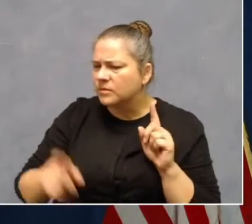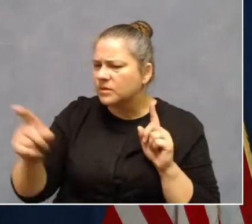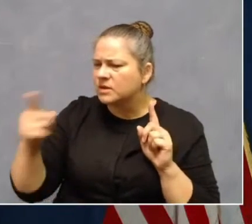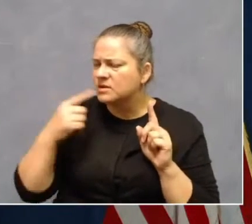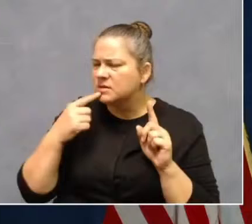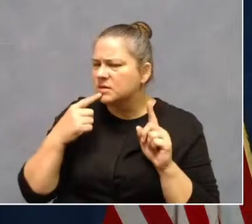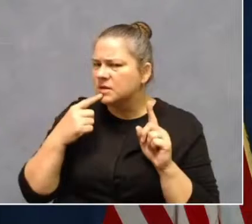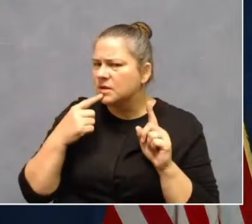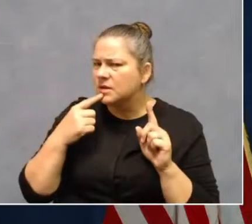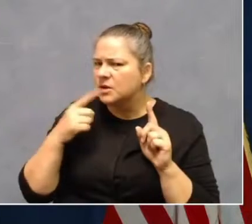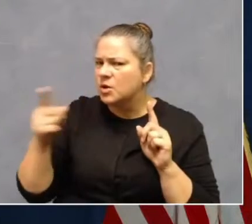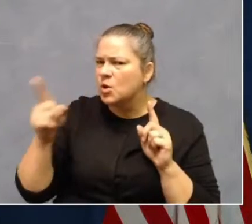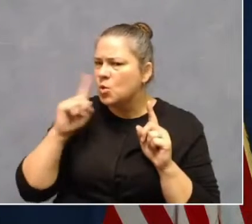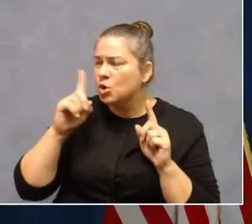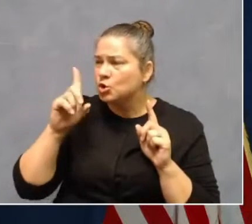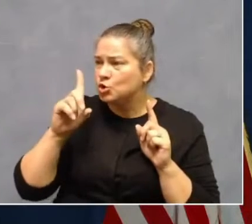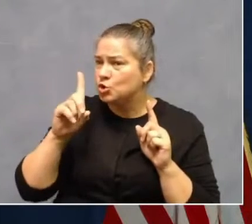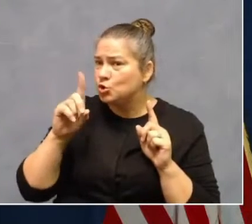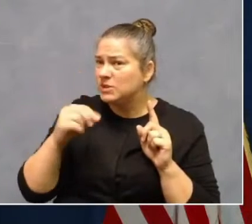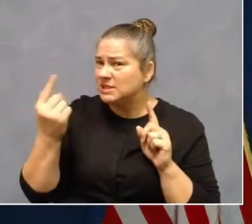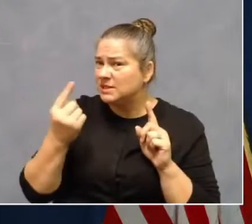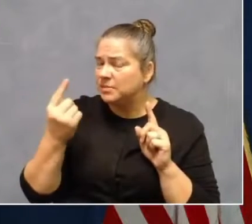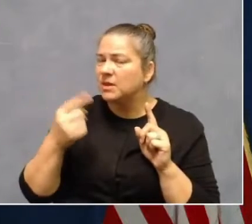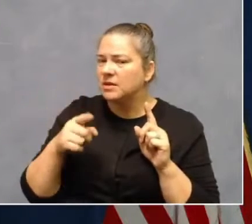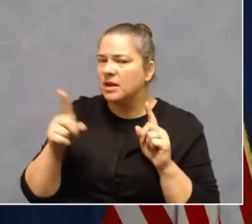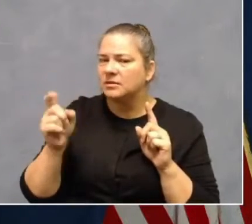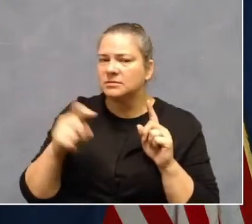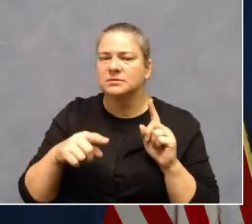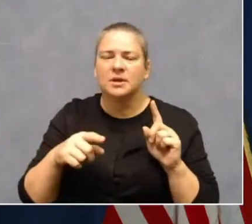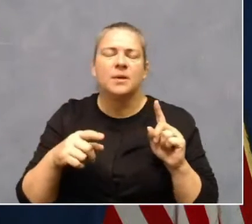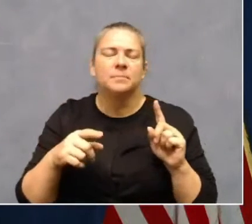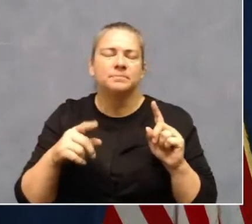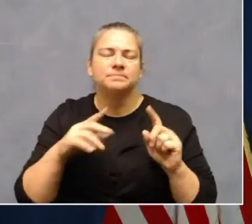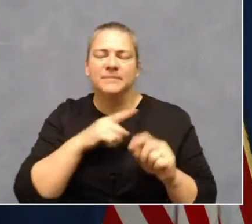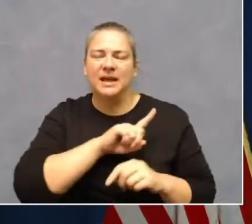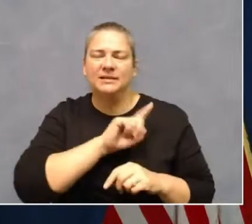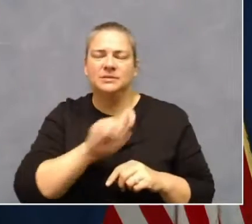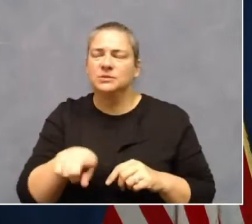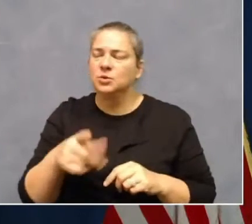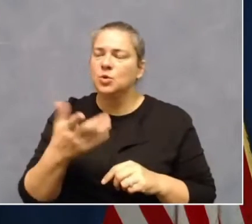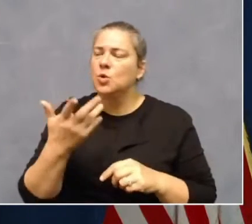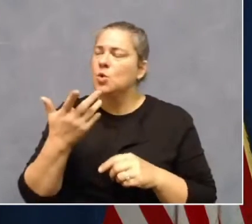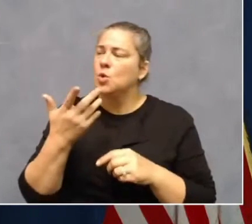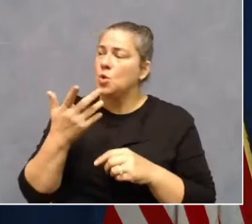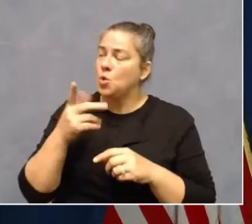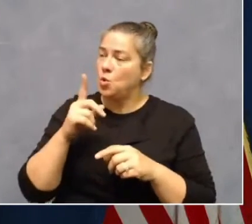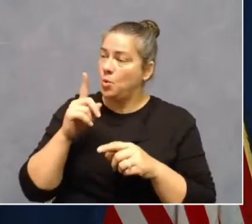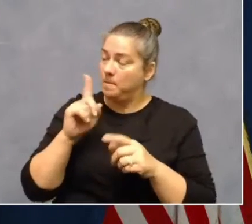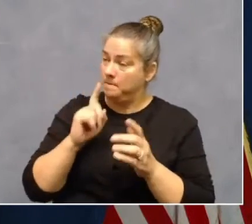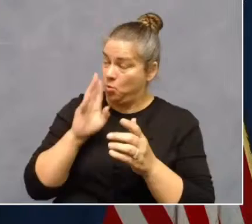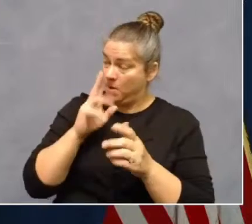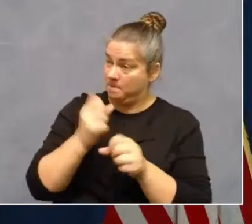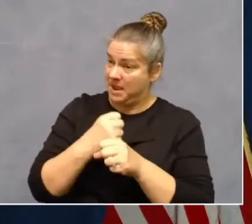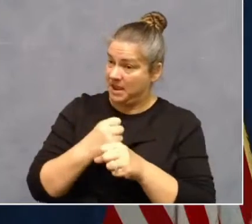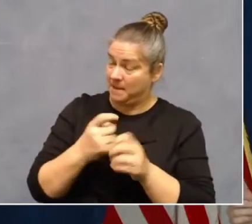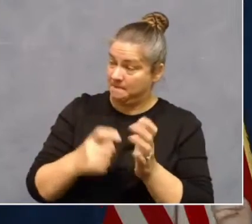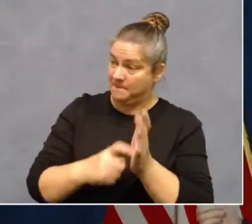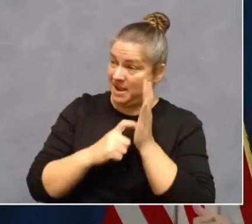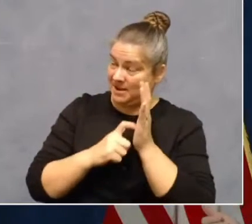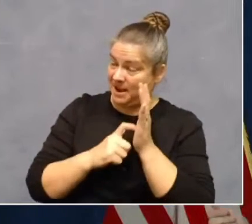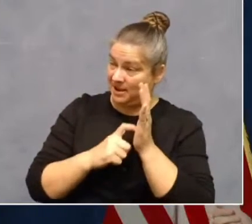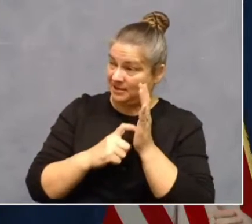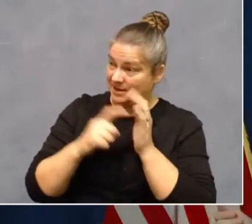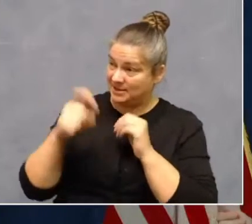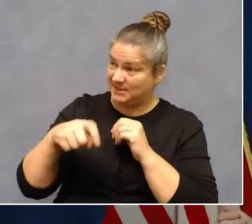Well, again, the question is at what point would a mandate be necessary? If you can go